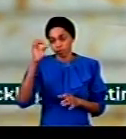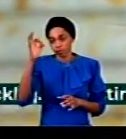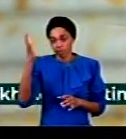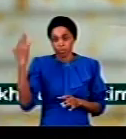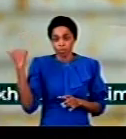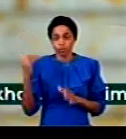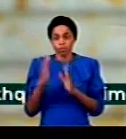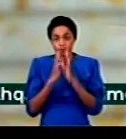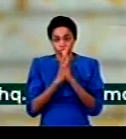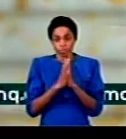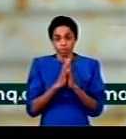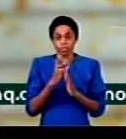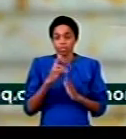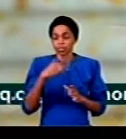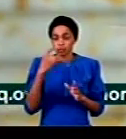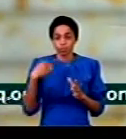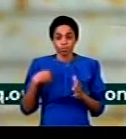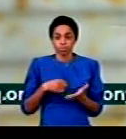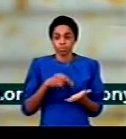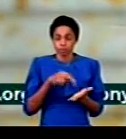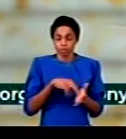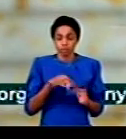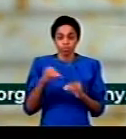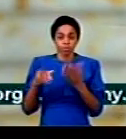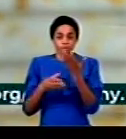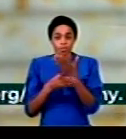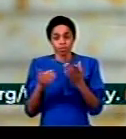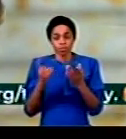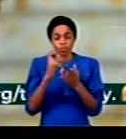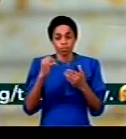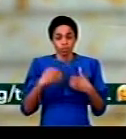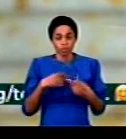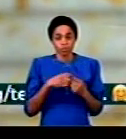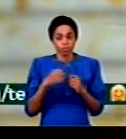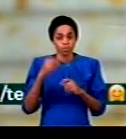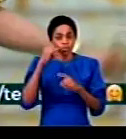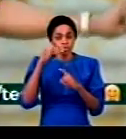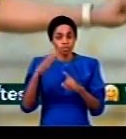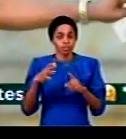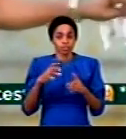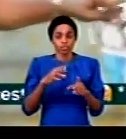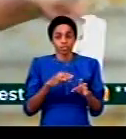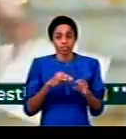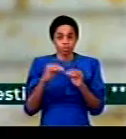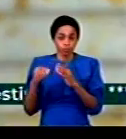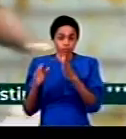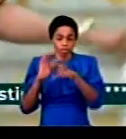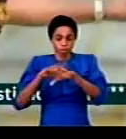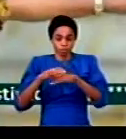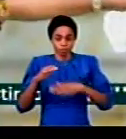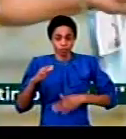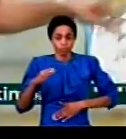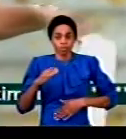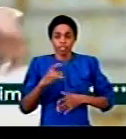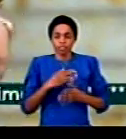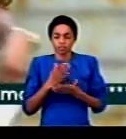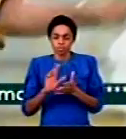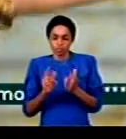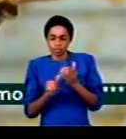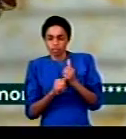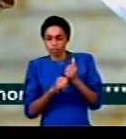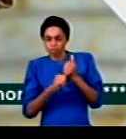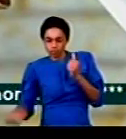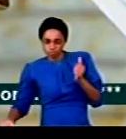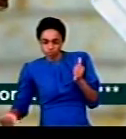that blew. And then something started coiling out of my womb, coiled, and came out from my right side, from my left side, and came out